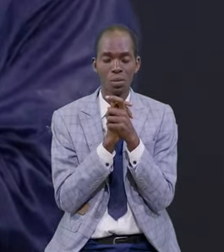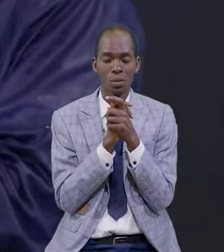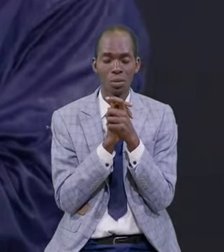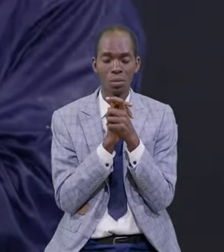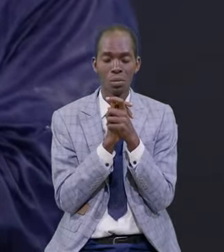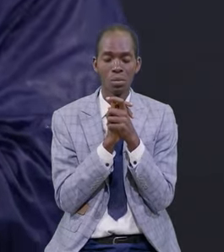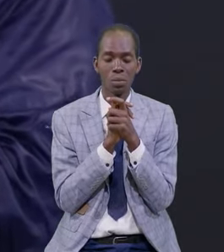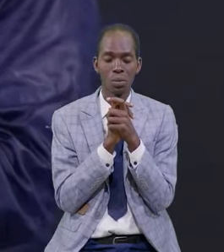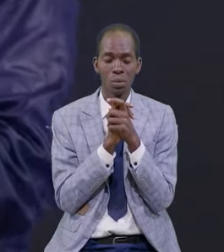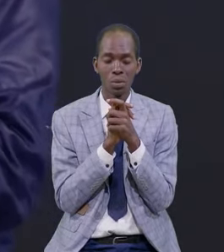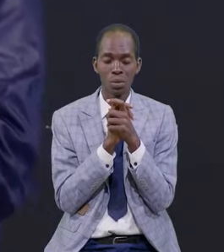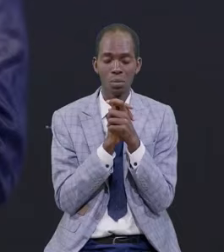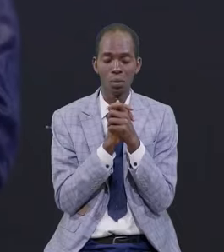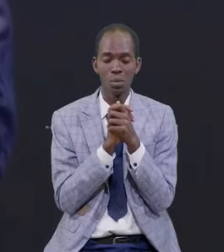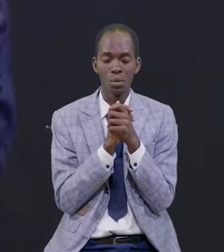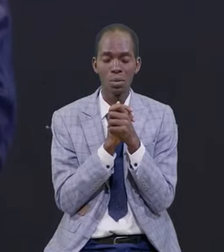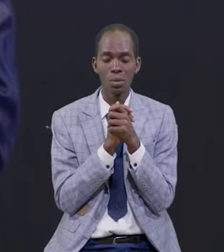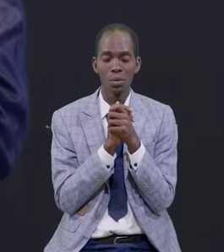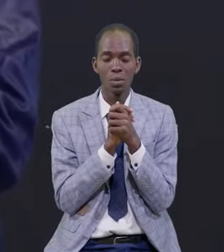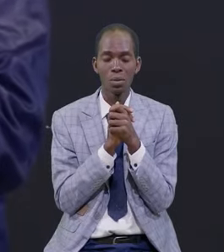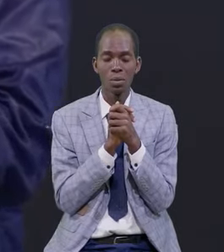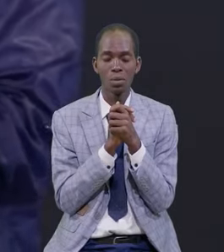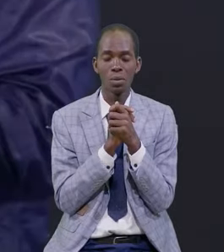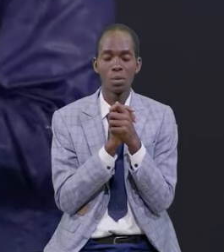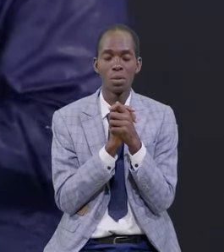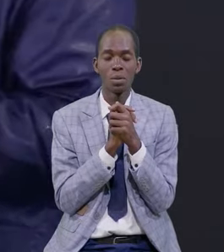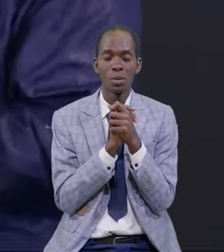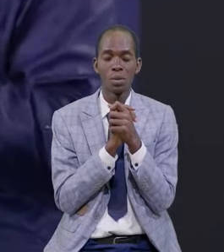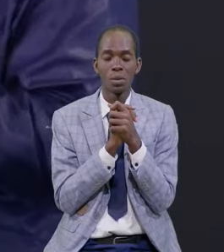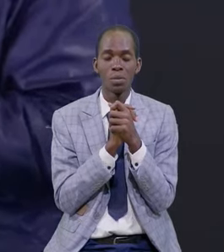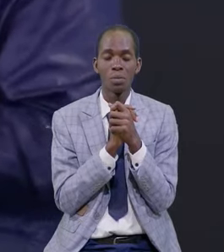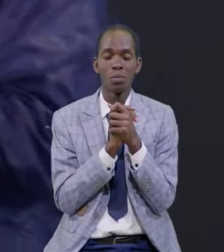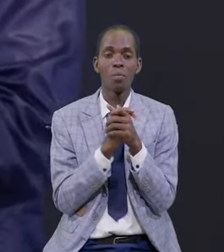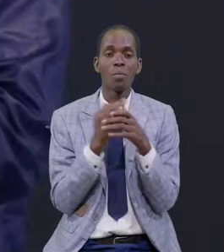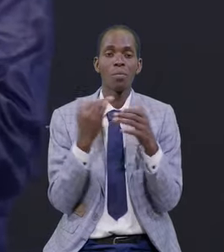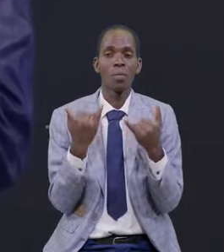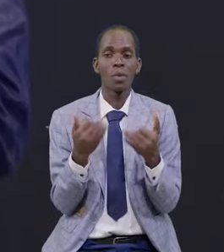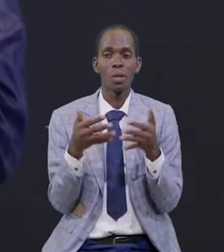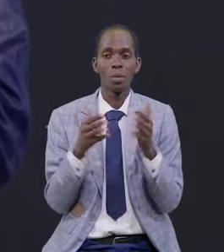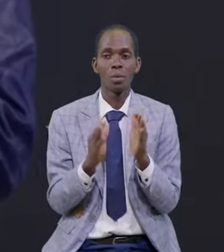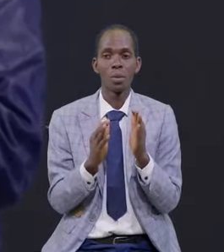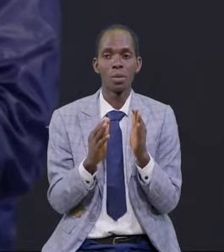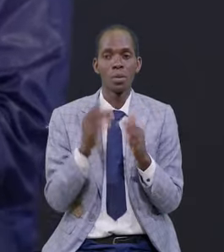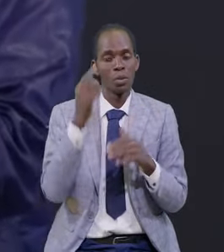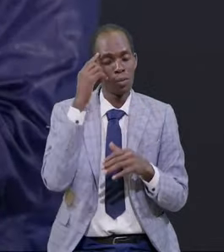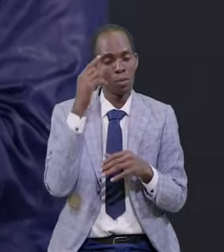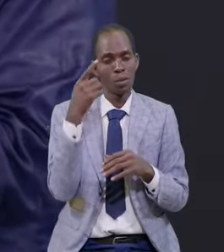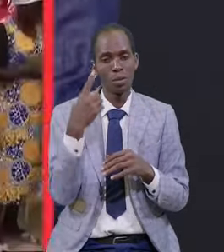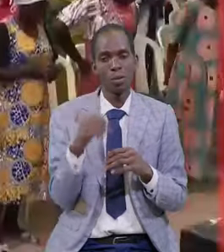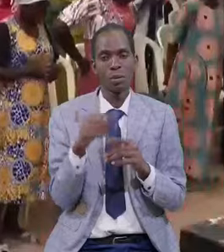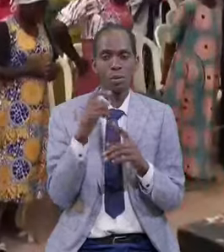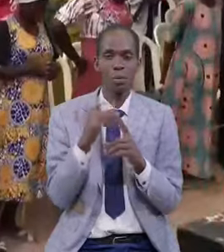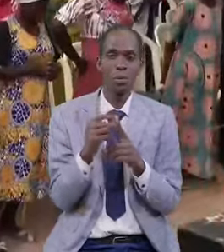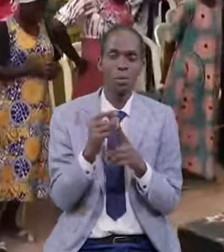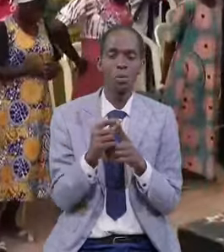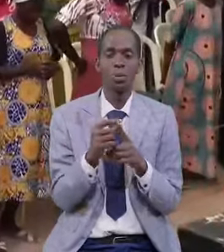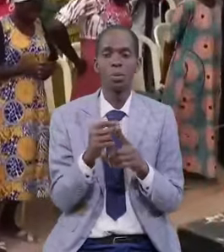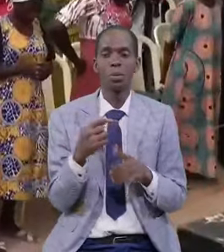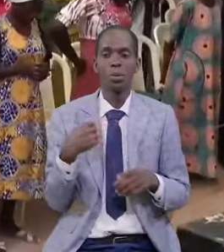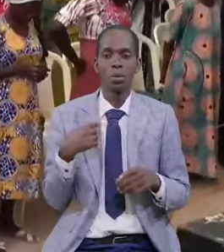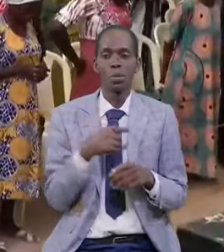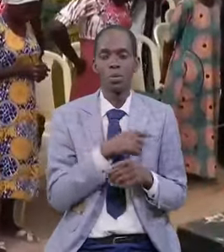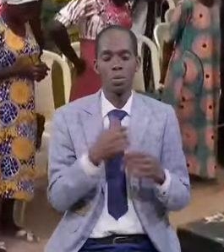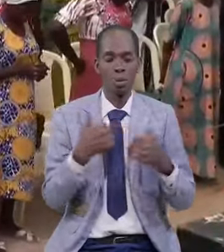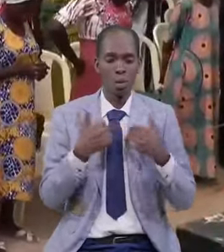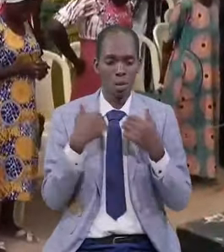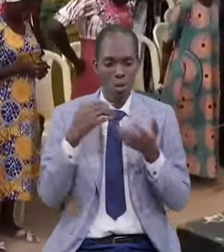Retreat Hallelujah let's pray for the message the message that we receive